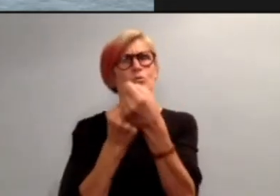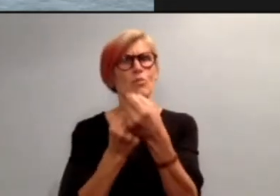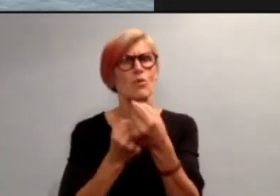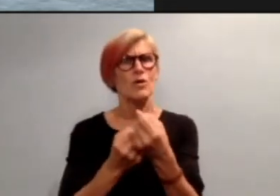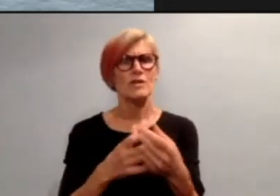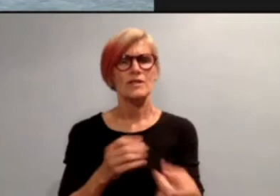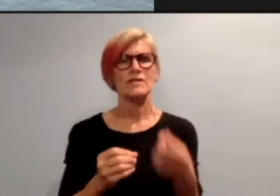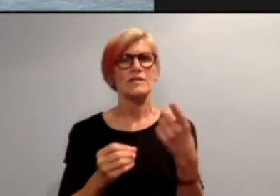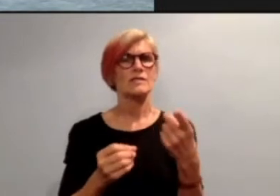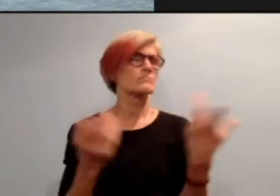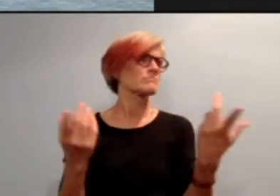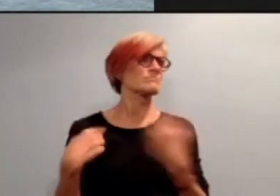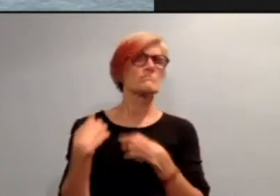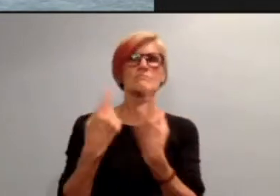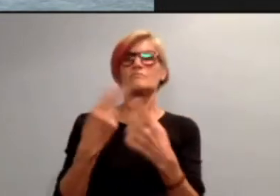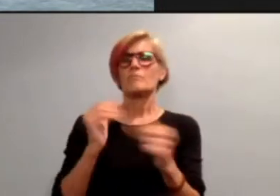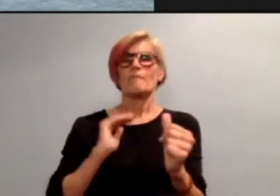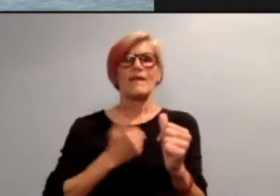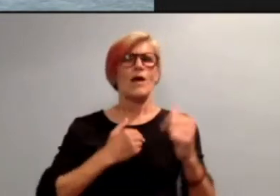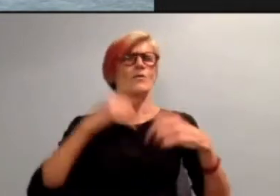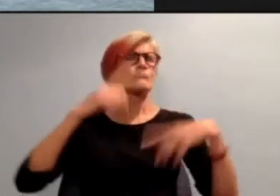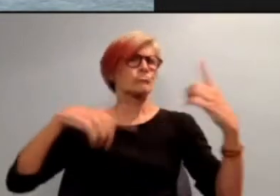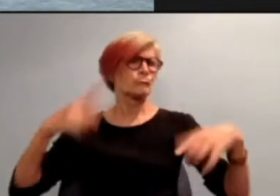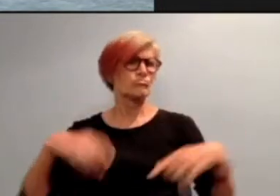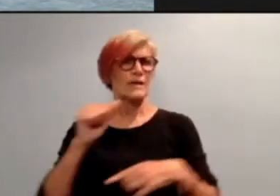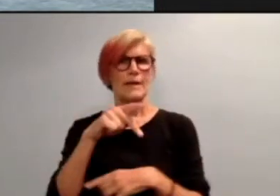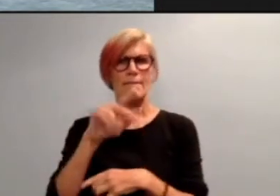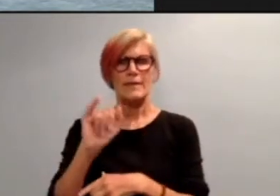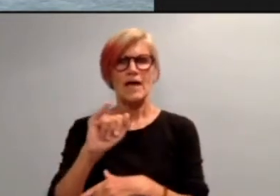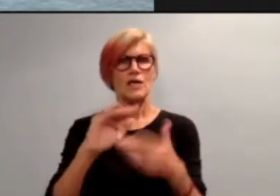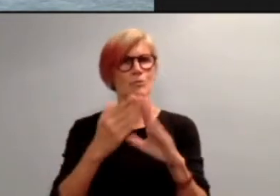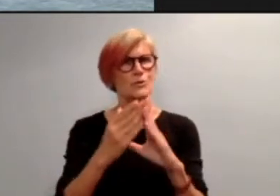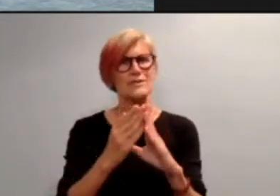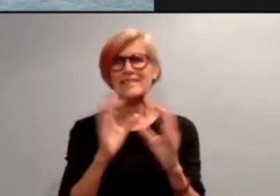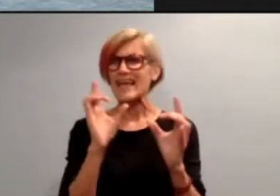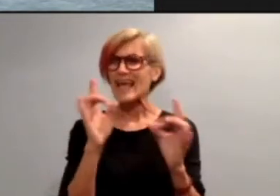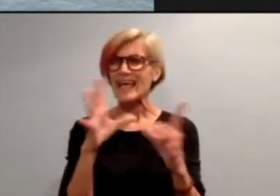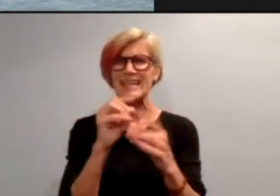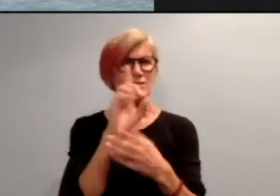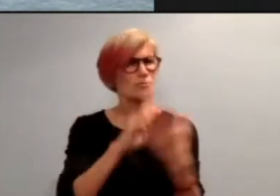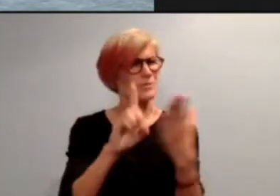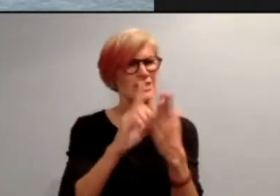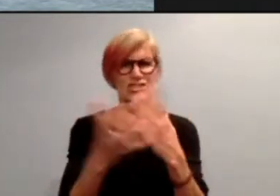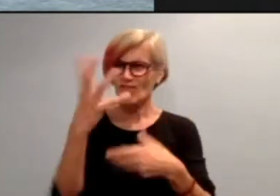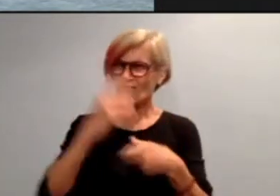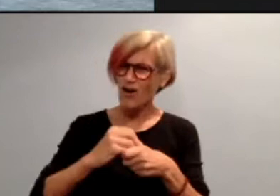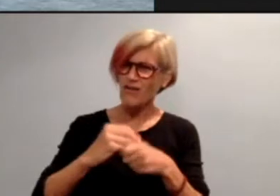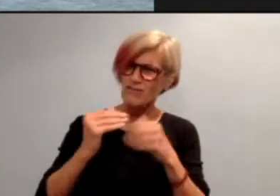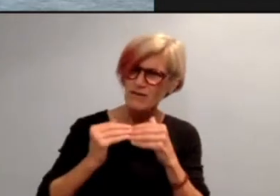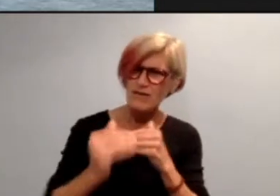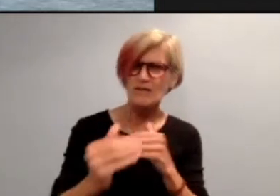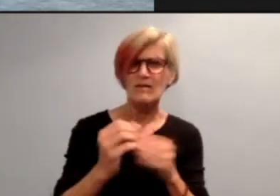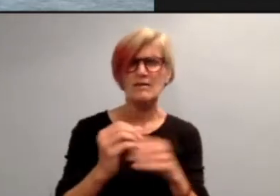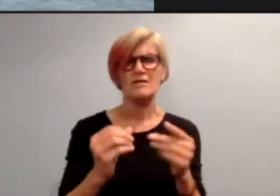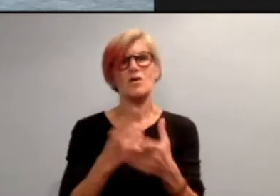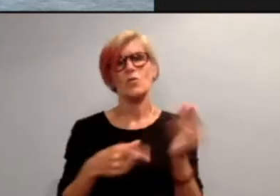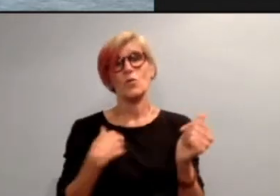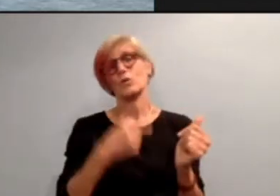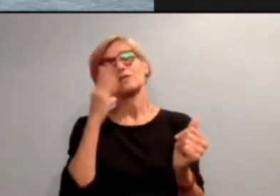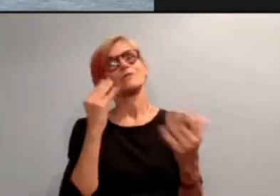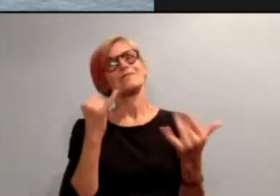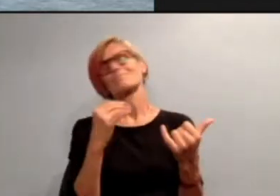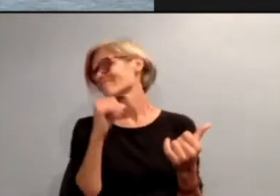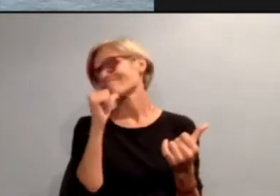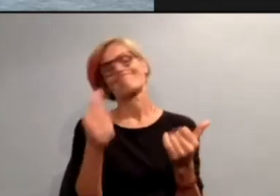AAPI communities, hate and discrimination have marked our journeys. What we are experiencing today is not